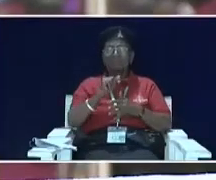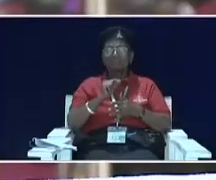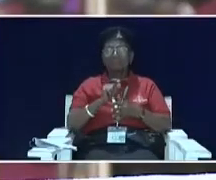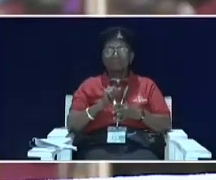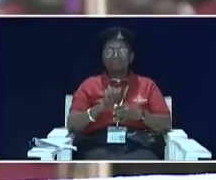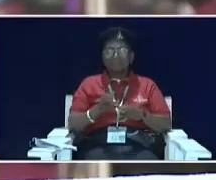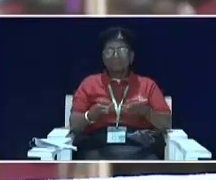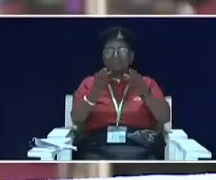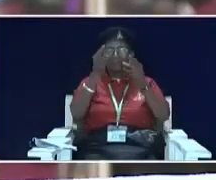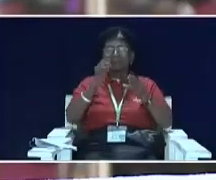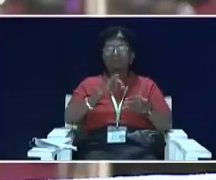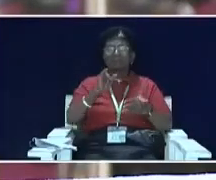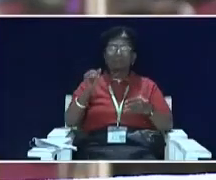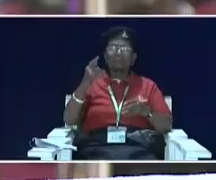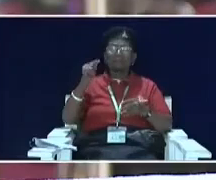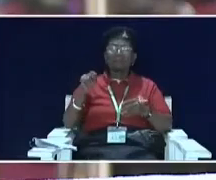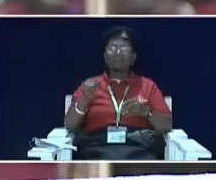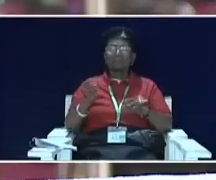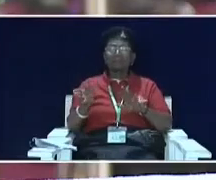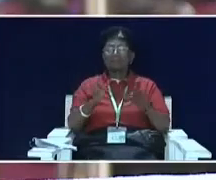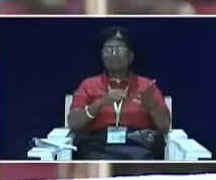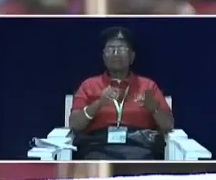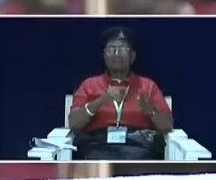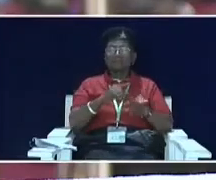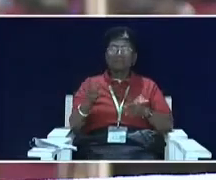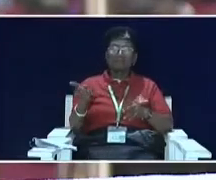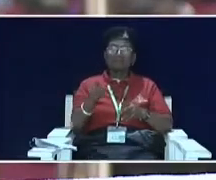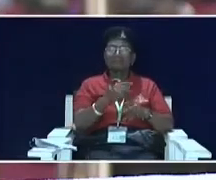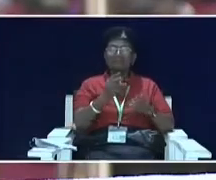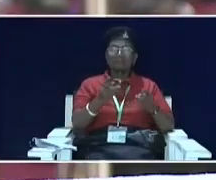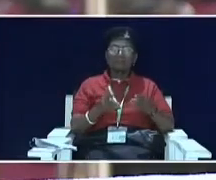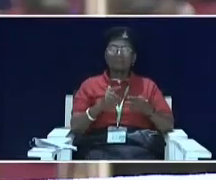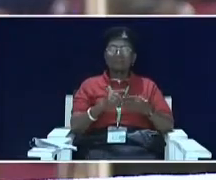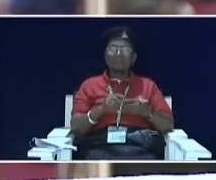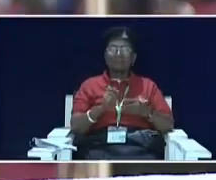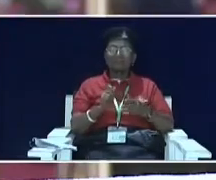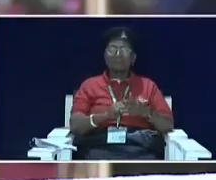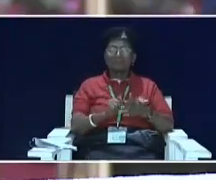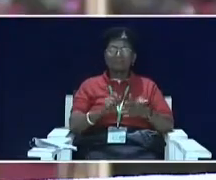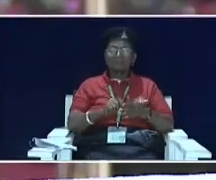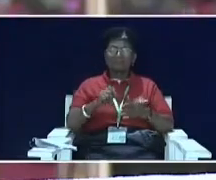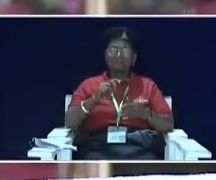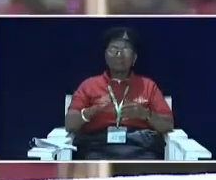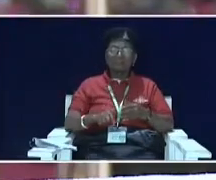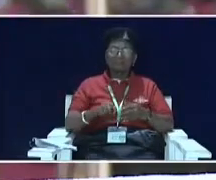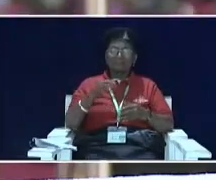So you want to pray. You want to write down your next prayer point.